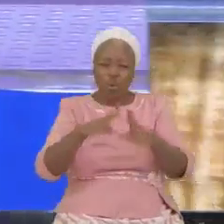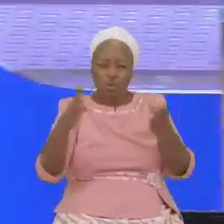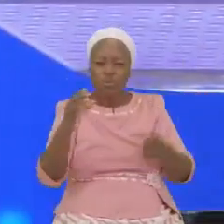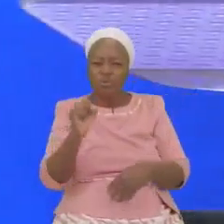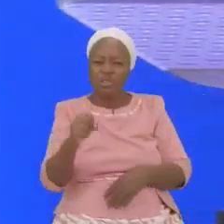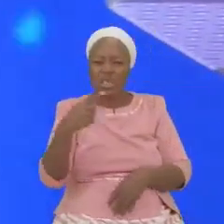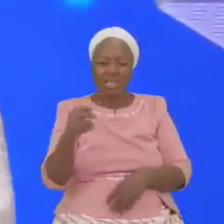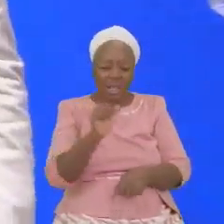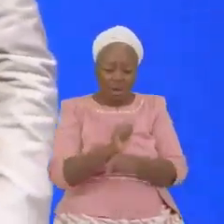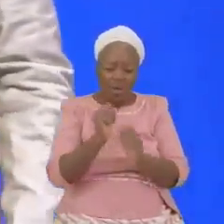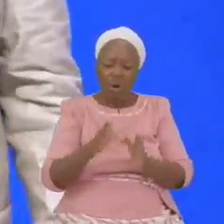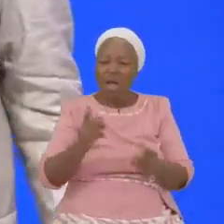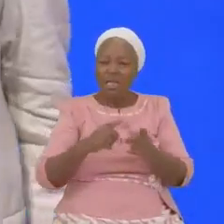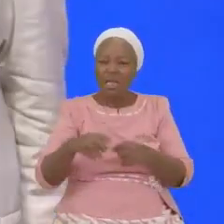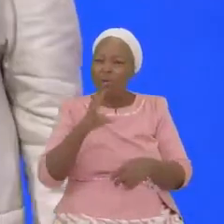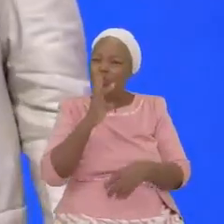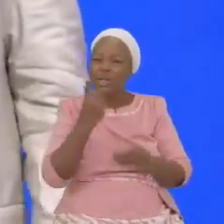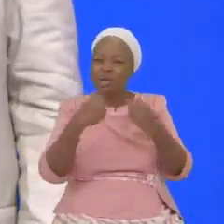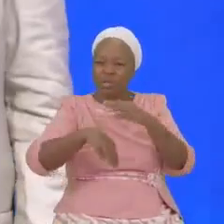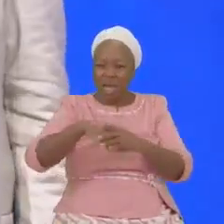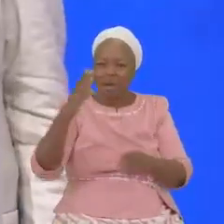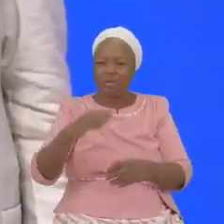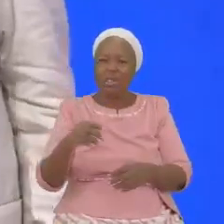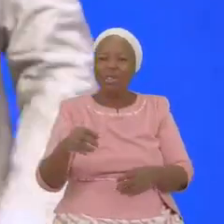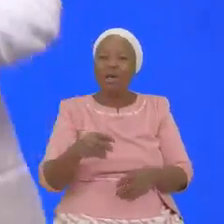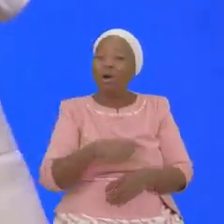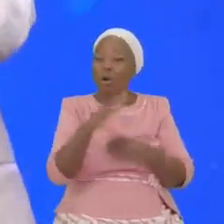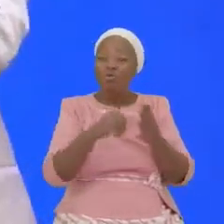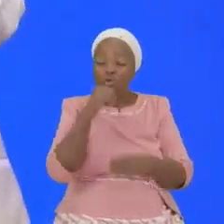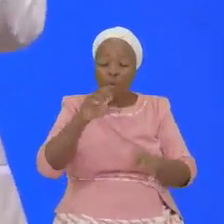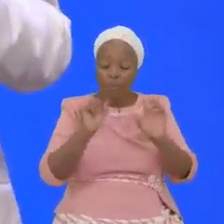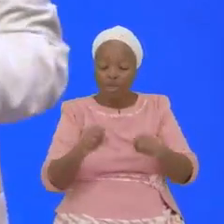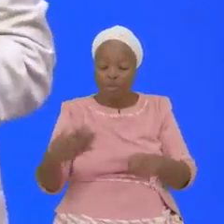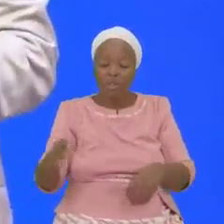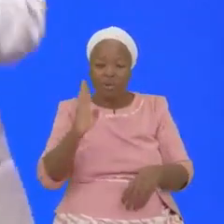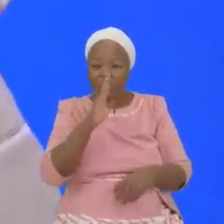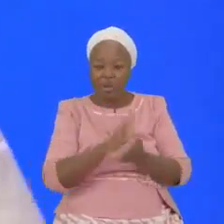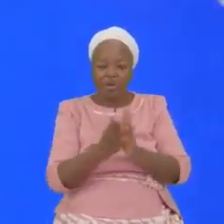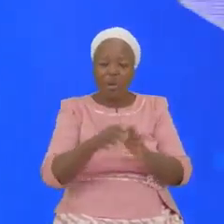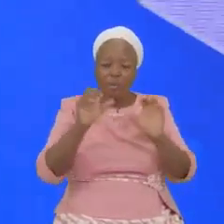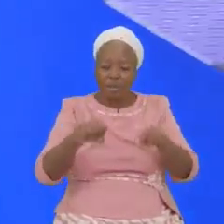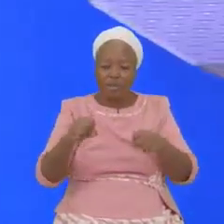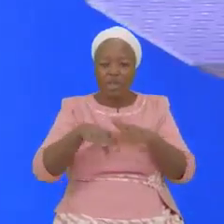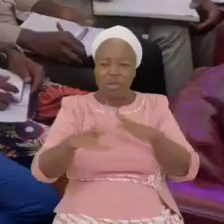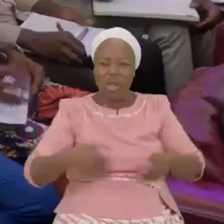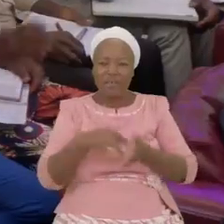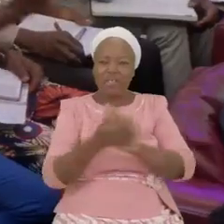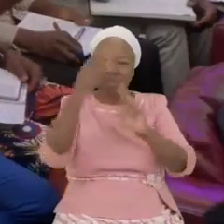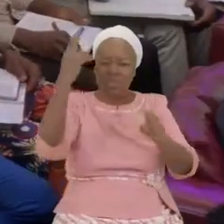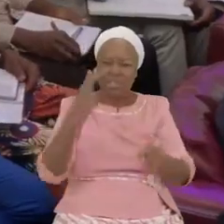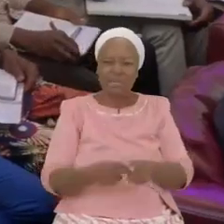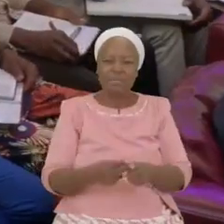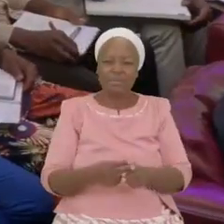opens the rock and water comes out, impossibilities will be possible in your life in Jesus'